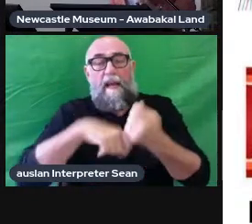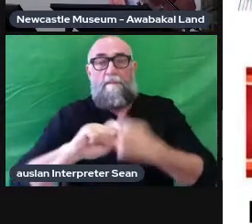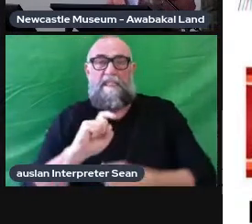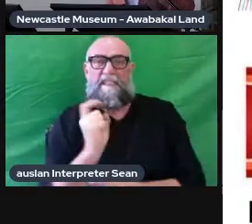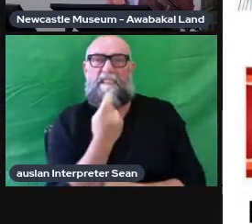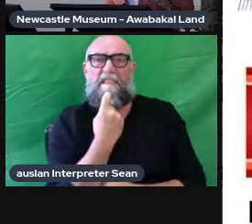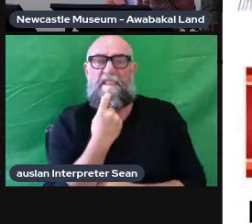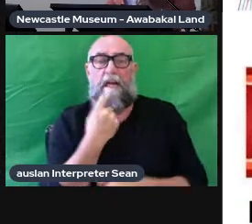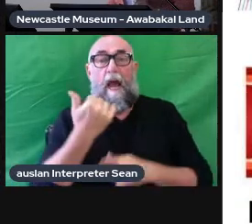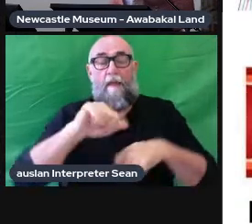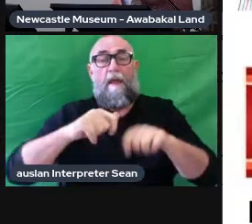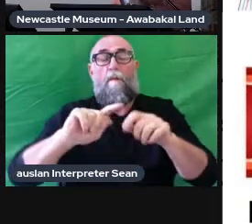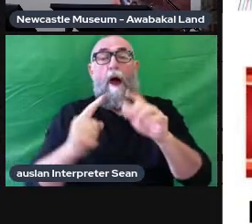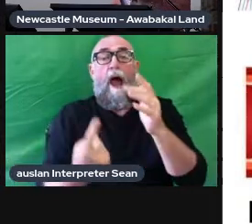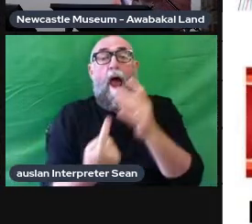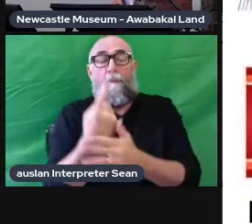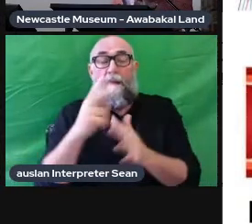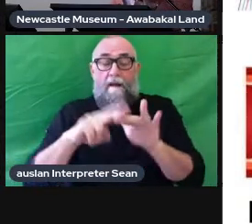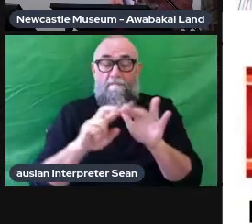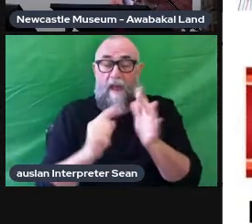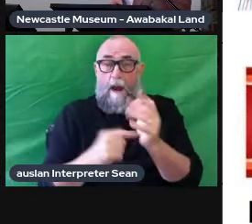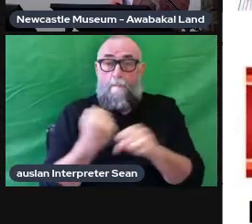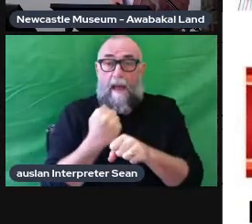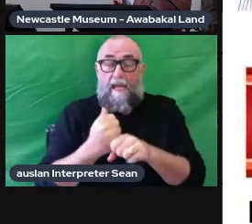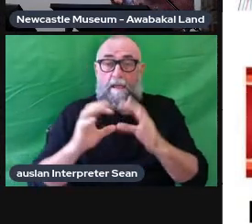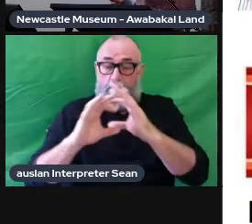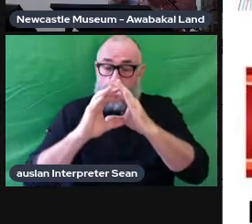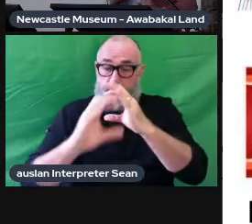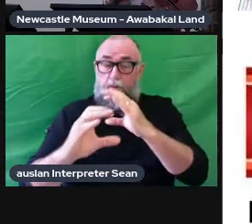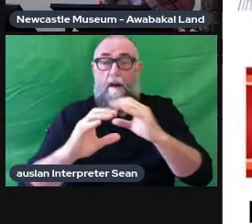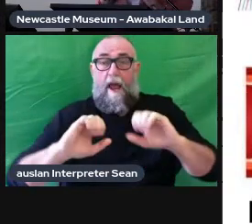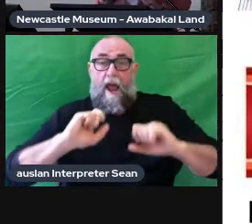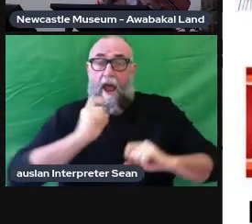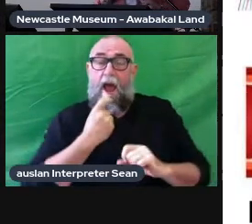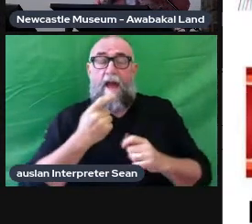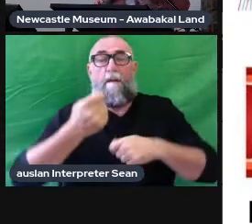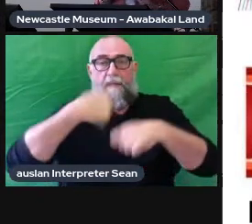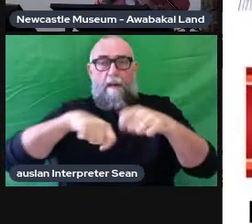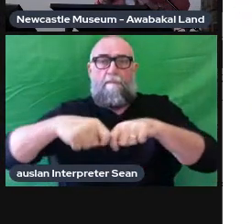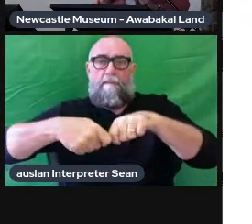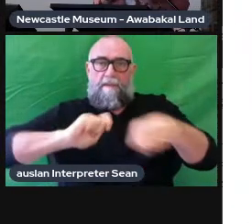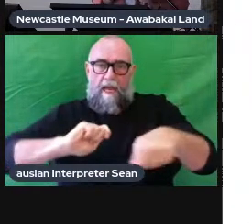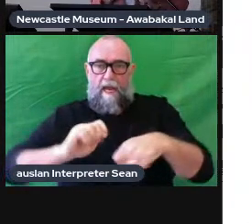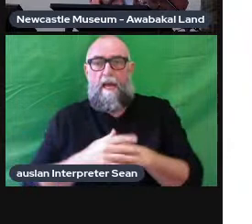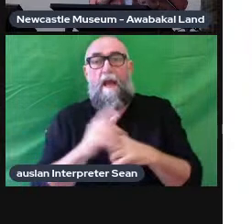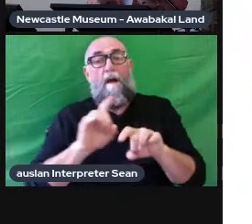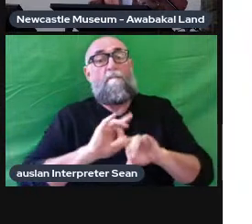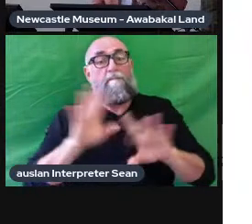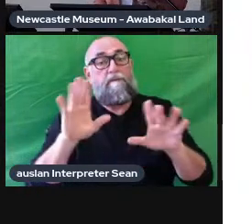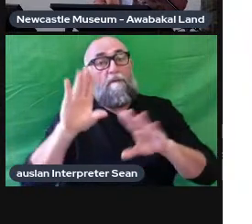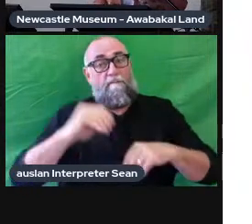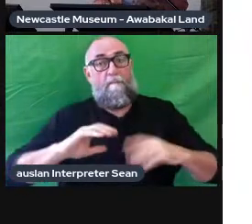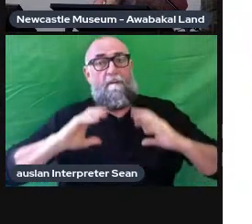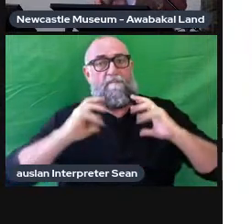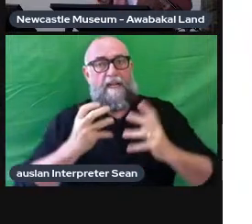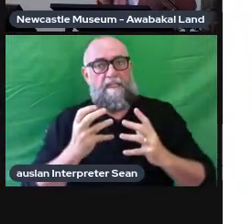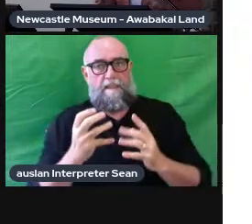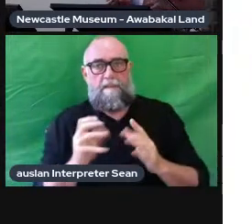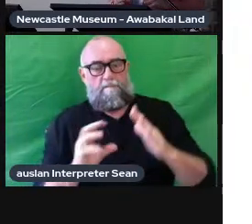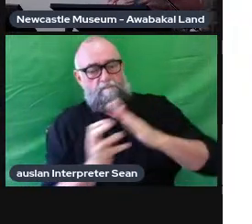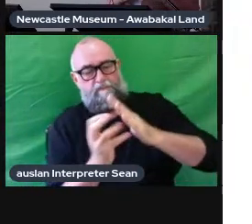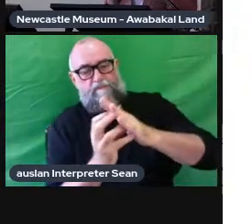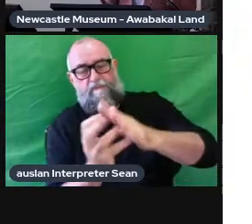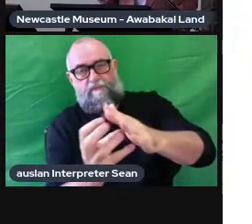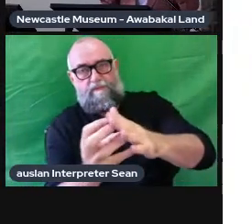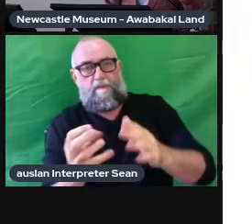high blood pressure, blood clots forming inside the vessels, and also fatty deposits. Now, some of you in